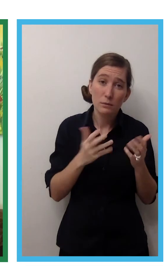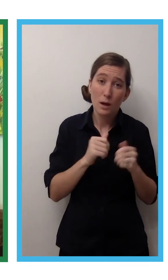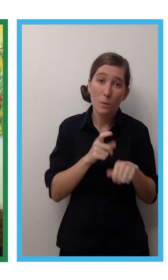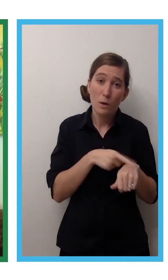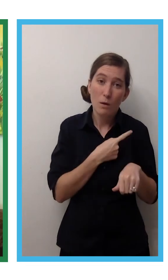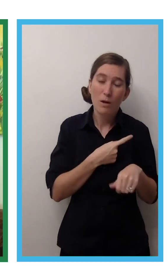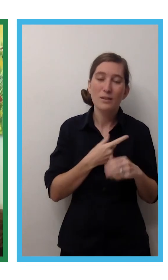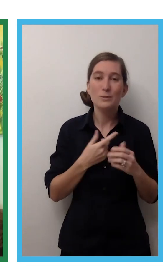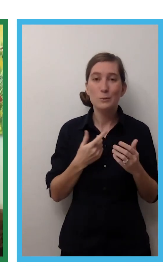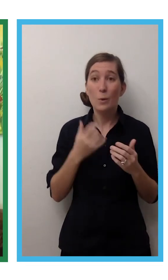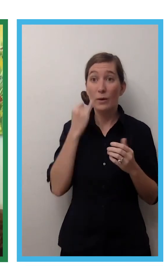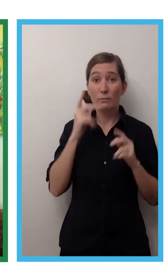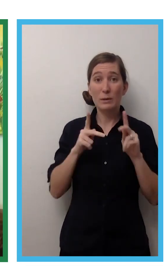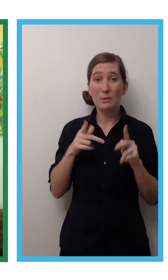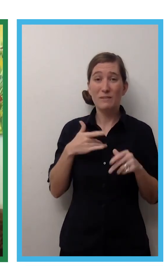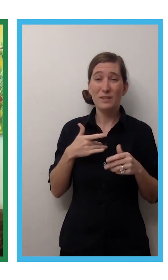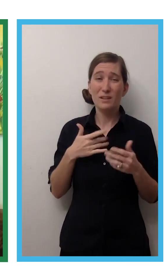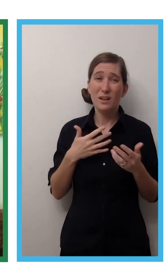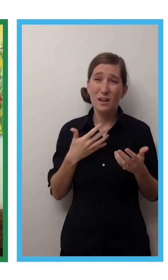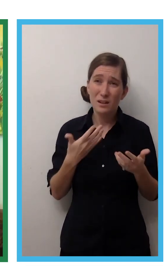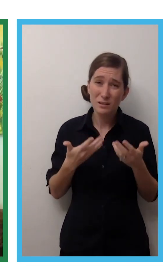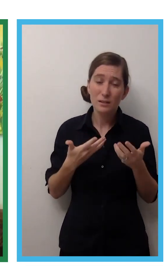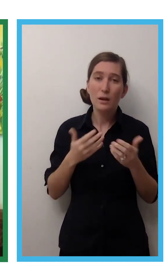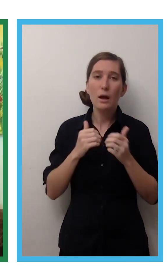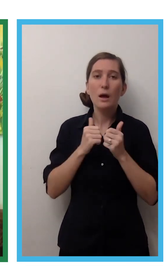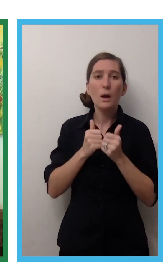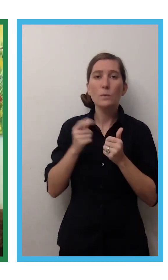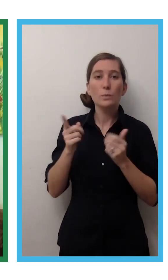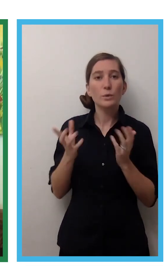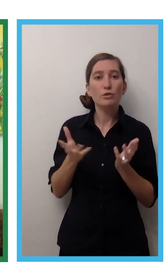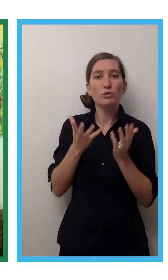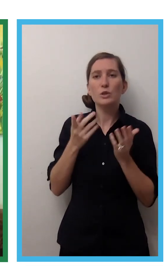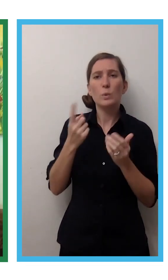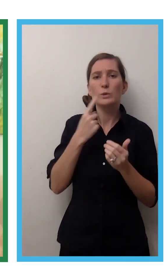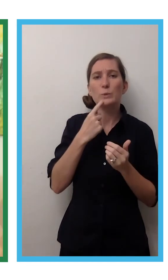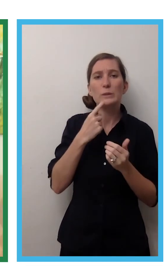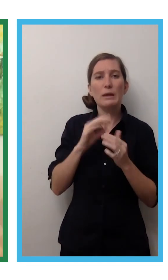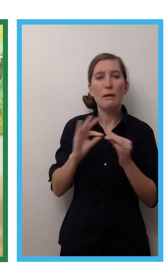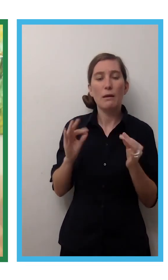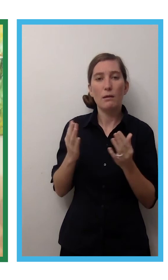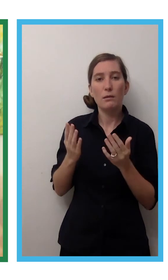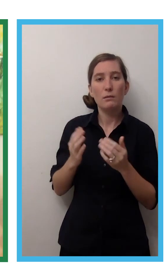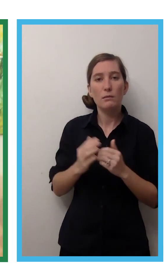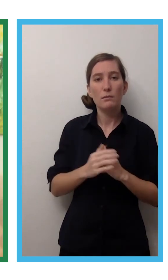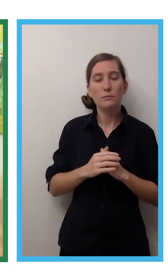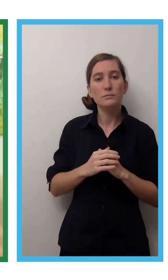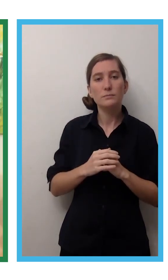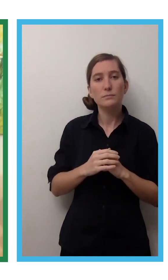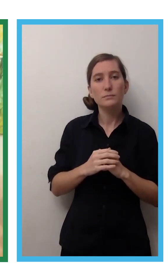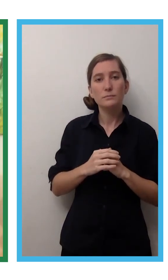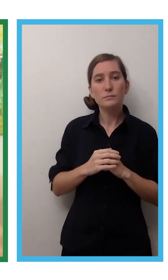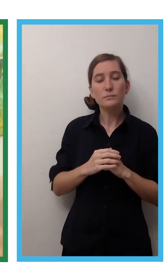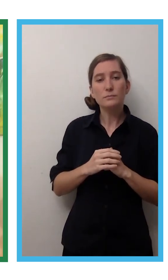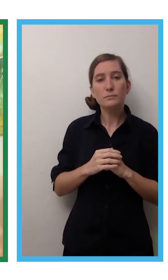to participate in research and actually take the time to do a survey? What would you suggest? You know, my rule of thumb